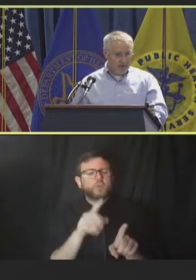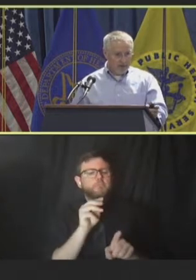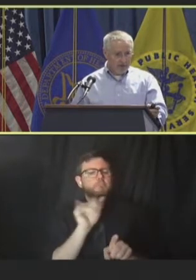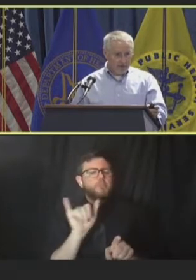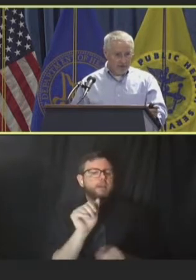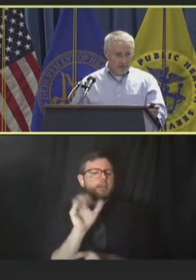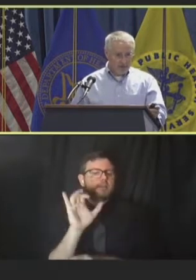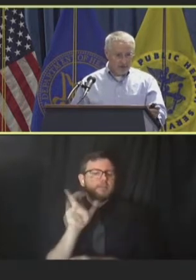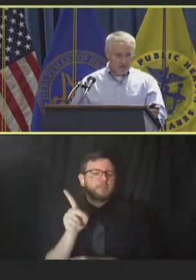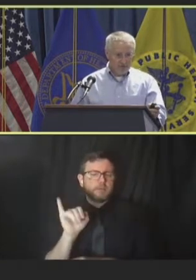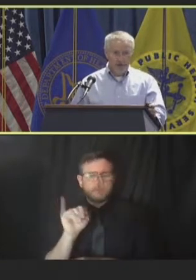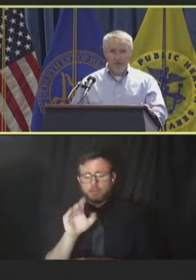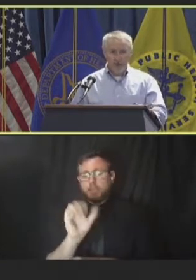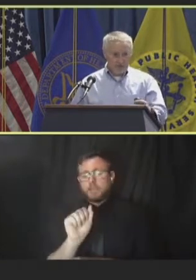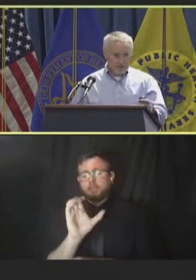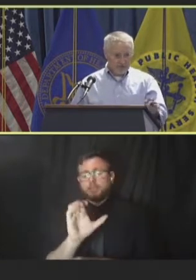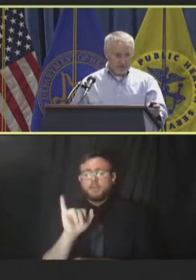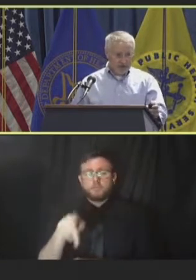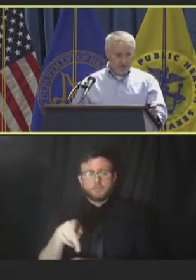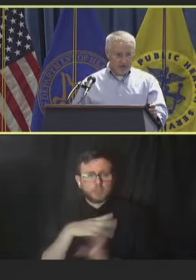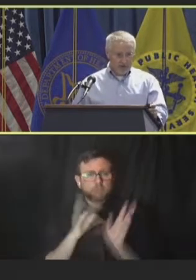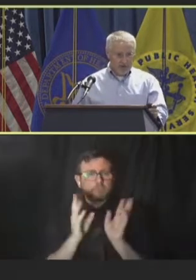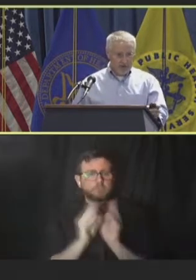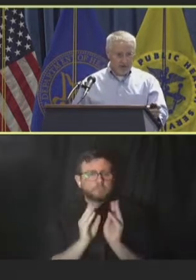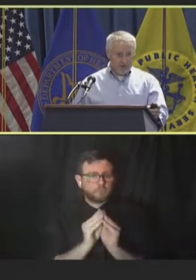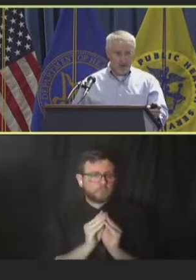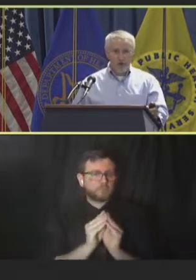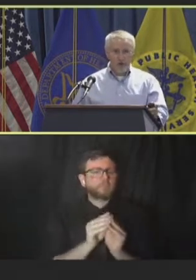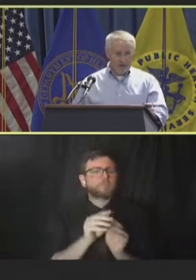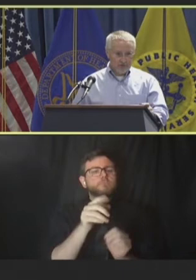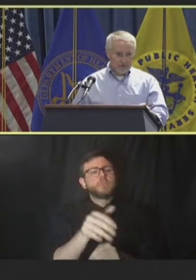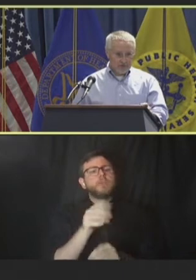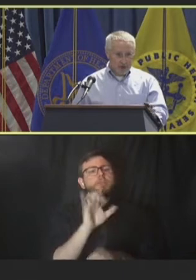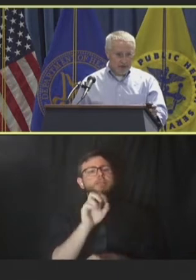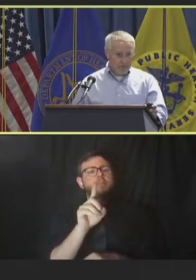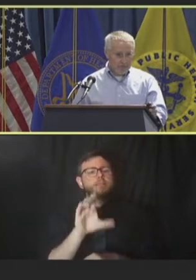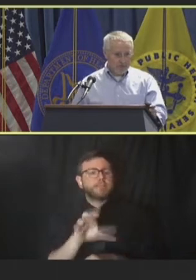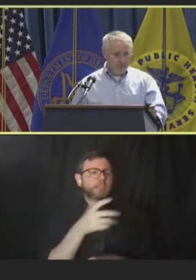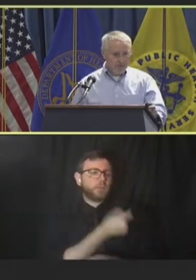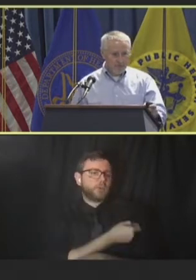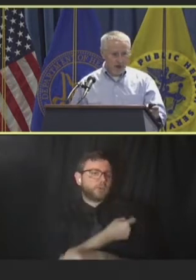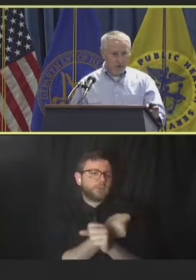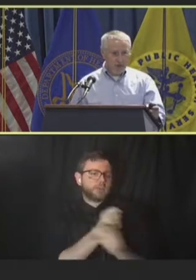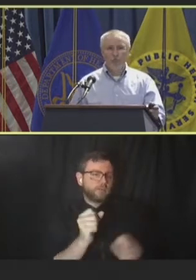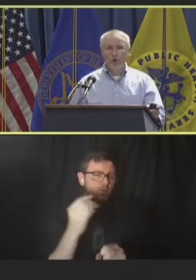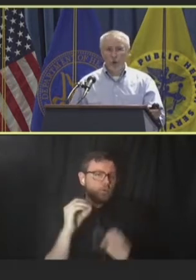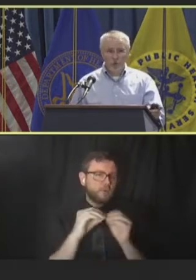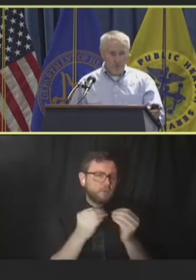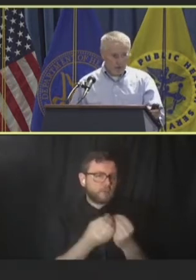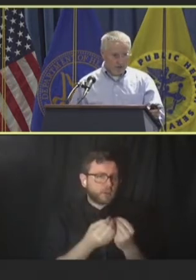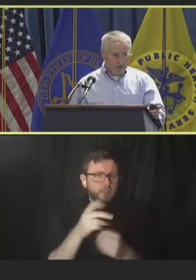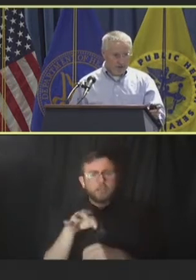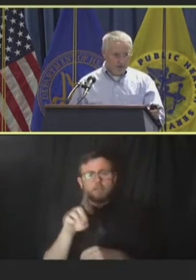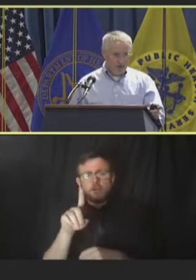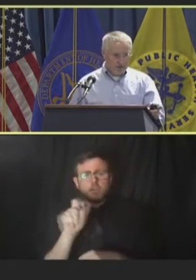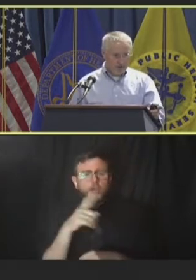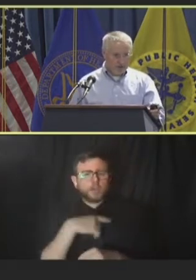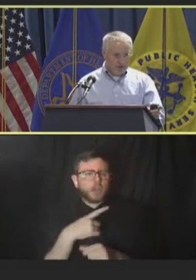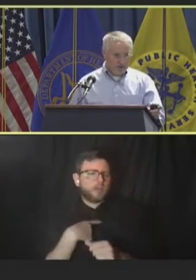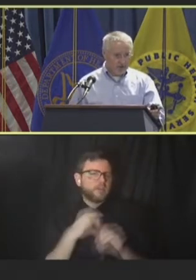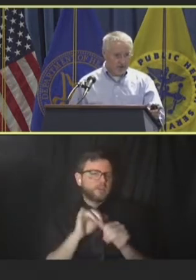The CDC Immunization Safety Office and the FDA have standard and systematic methods for following up on all reported deaths